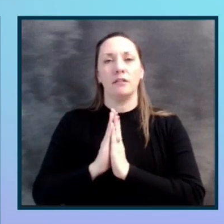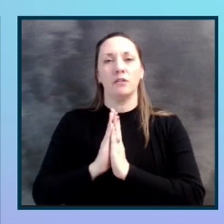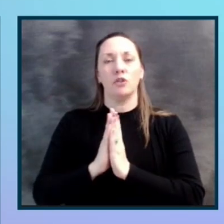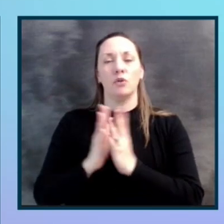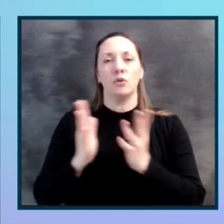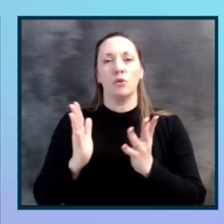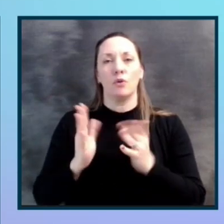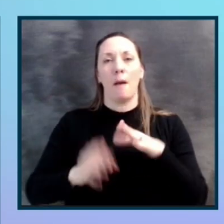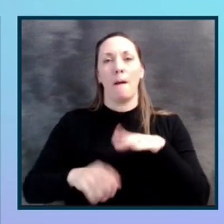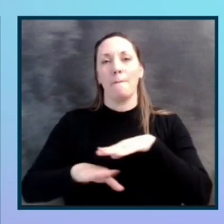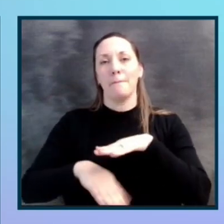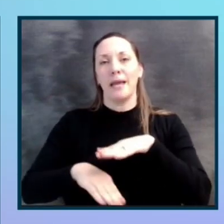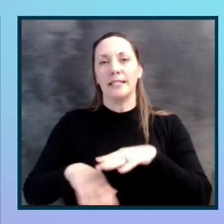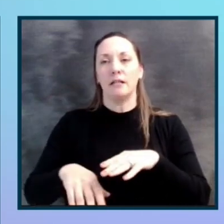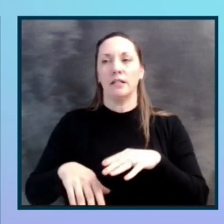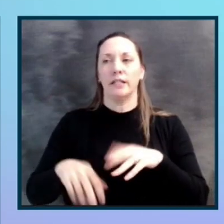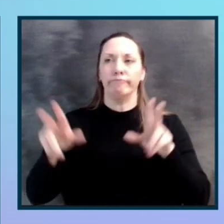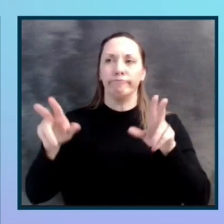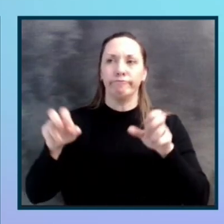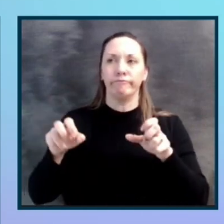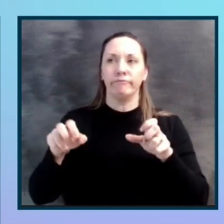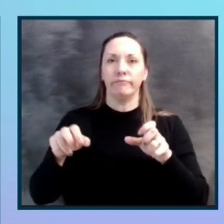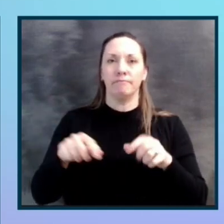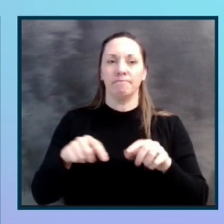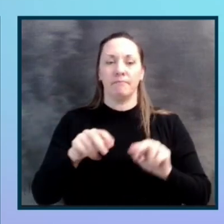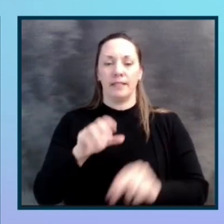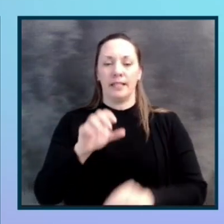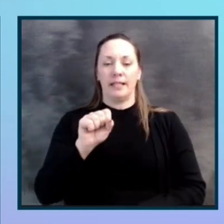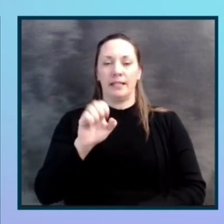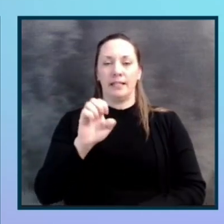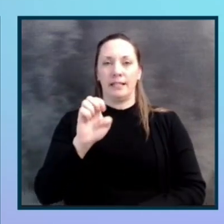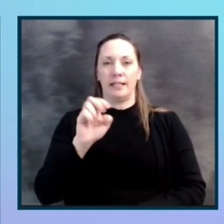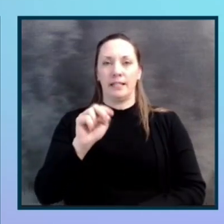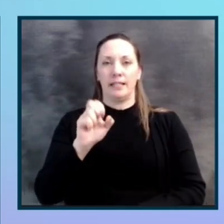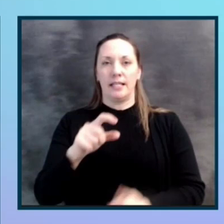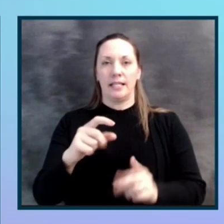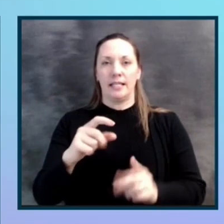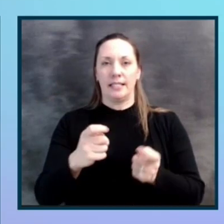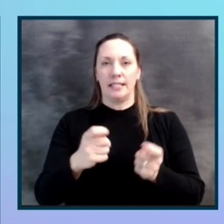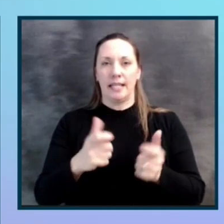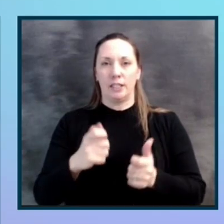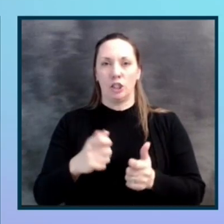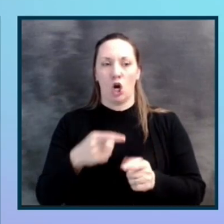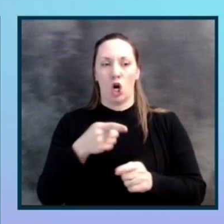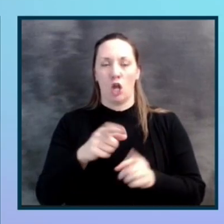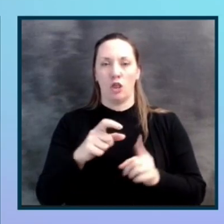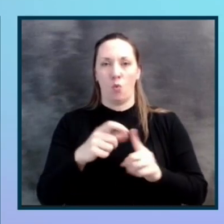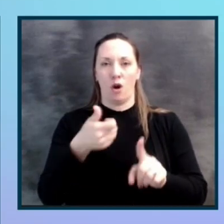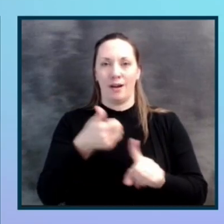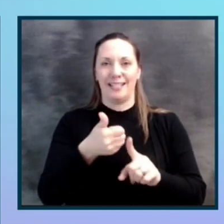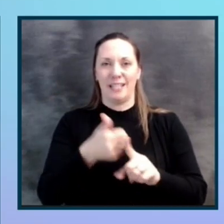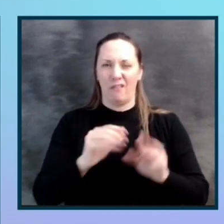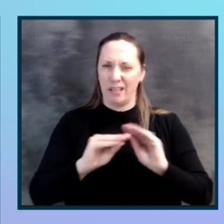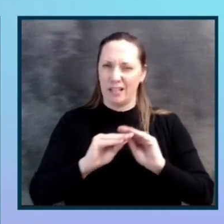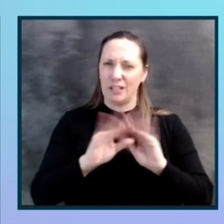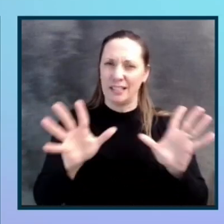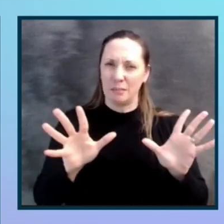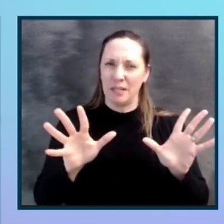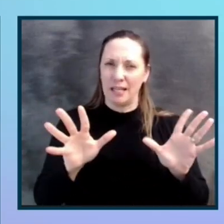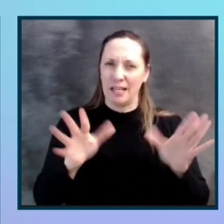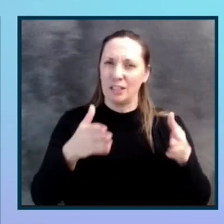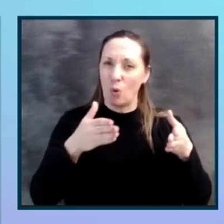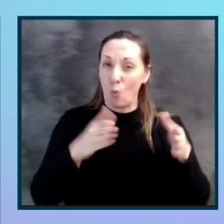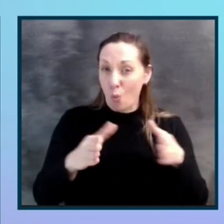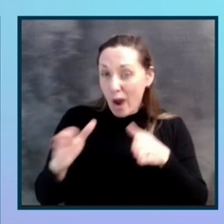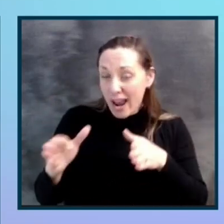like, basically censor the word itself. And there's, like, explicit kind of ways to